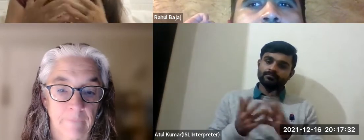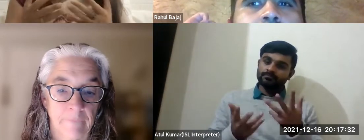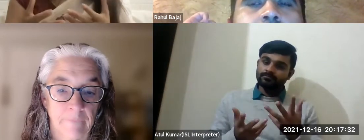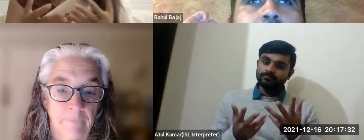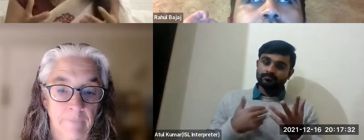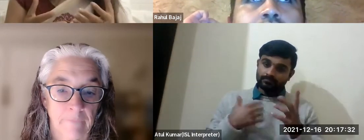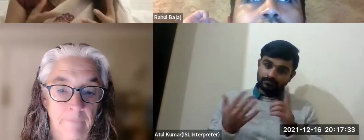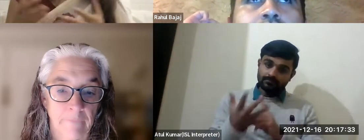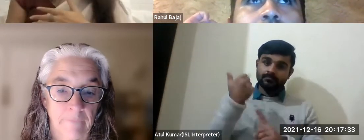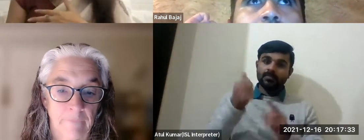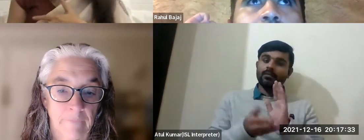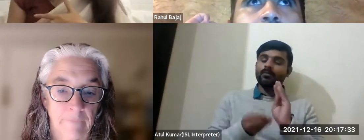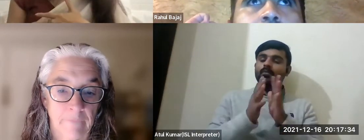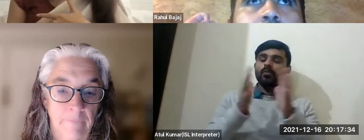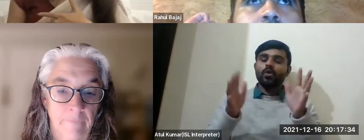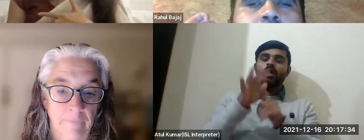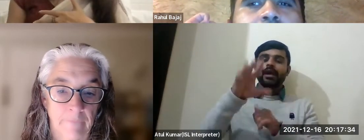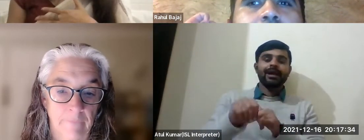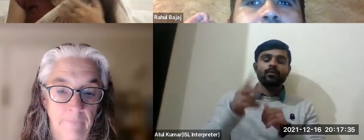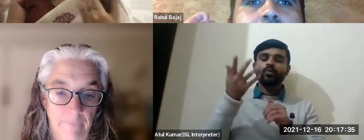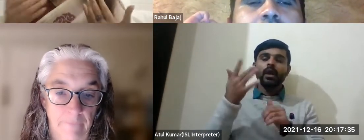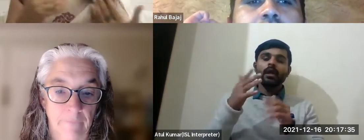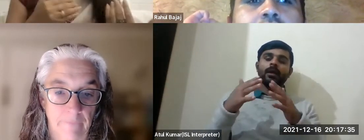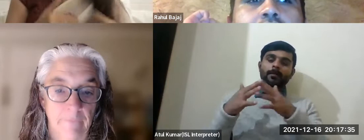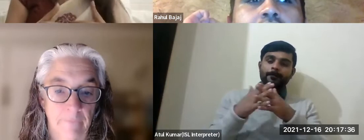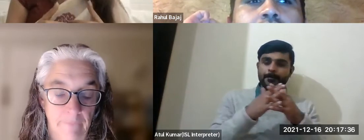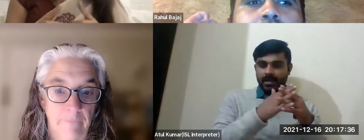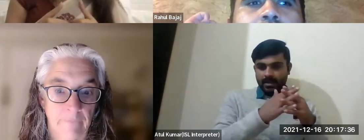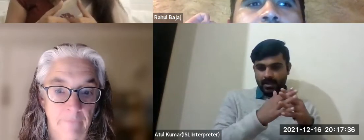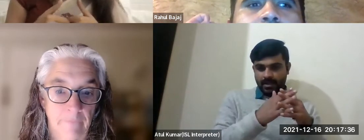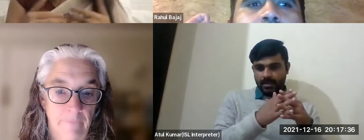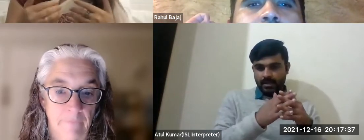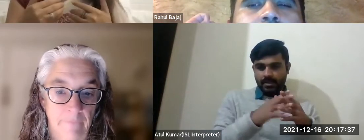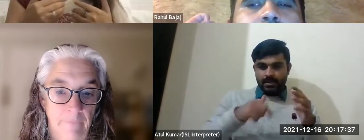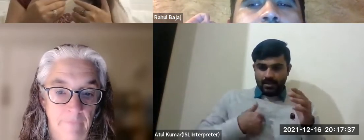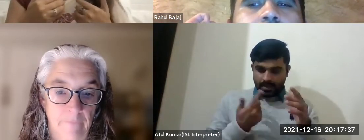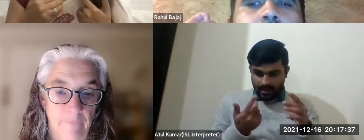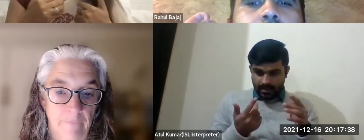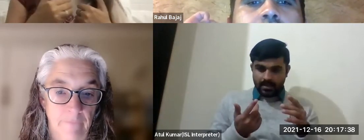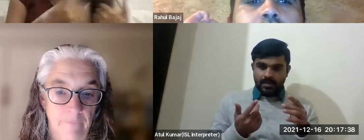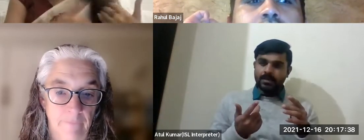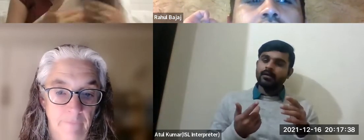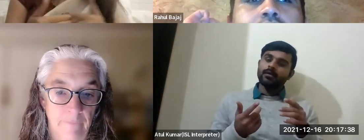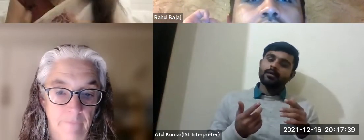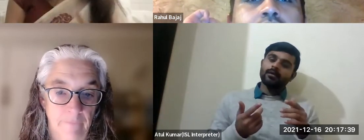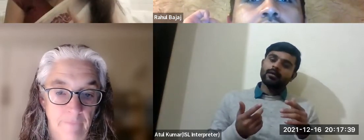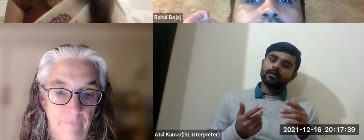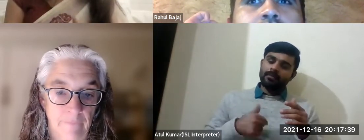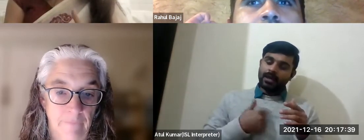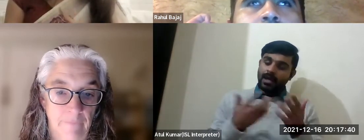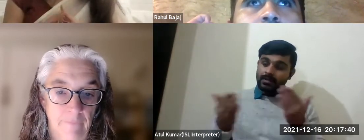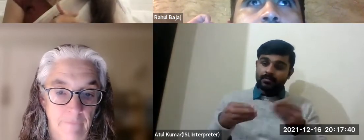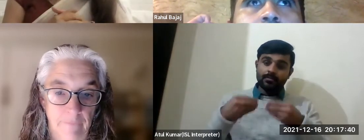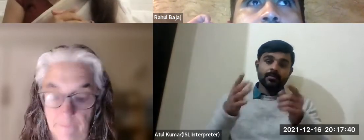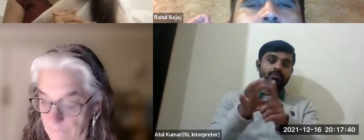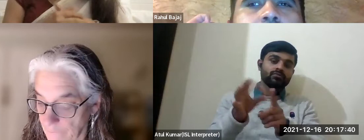we got a lot of accessibility because of the West, Yes. not because of ourselves or, what our service providers are